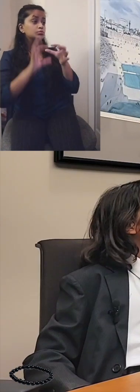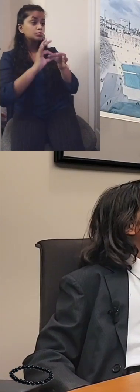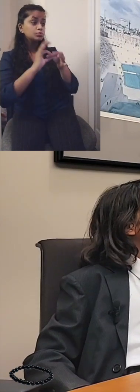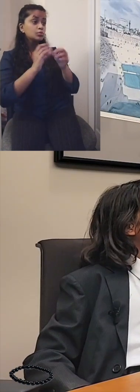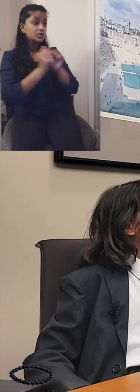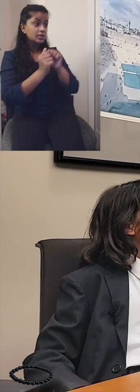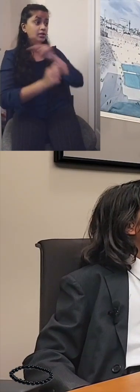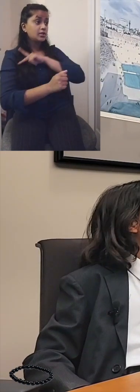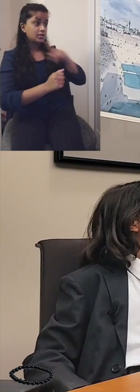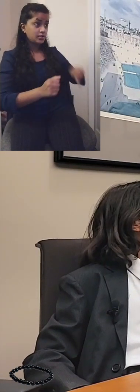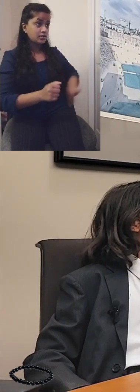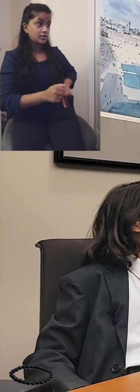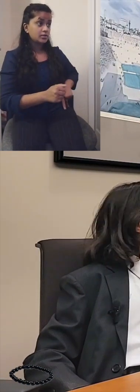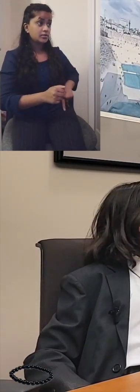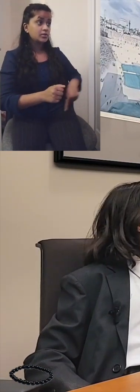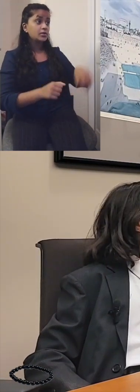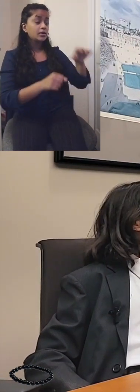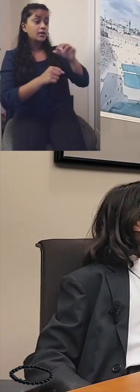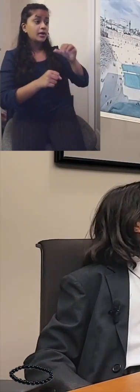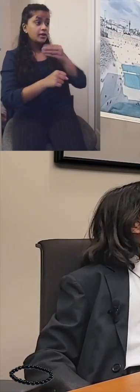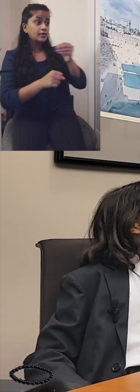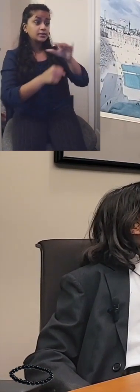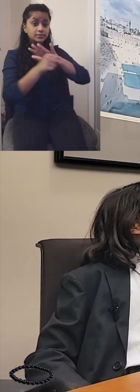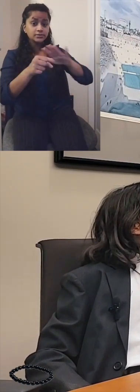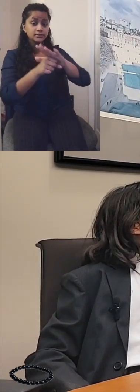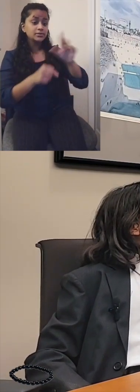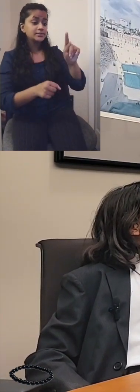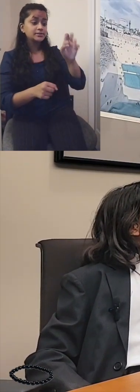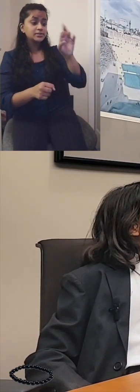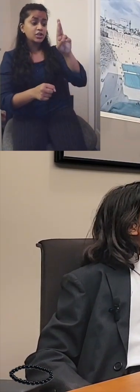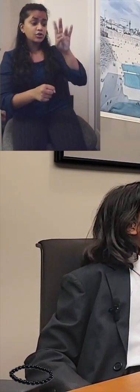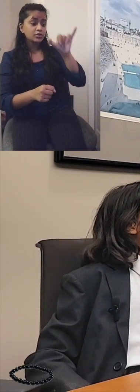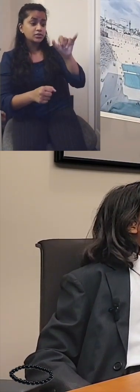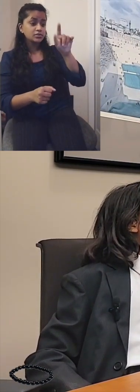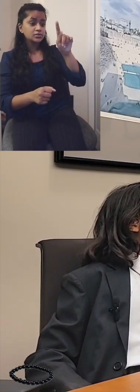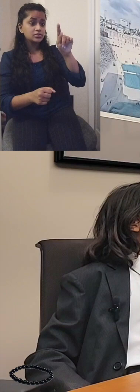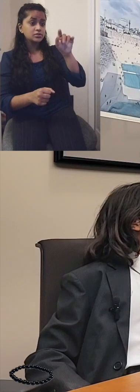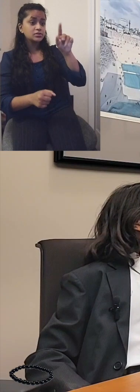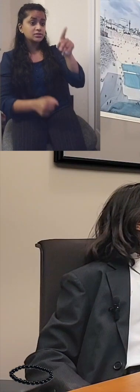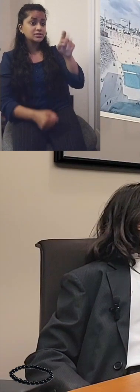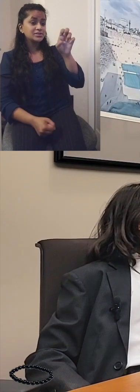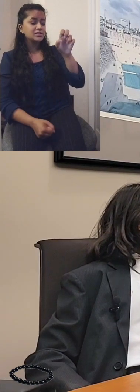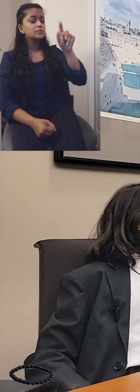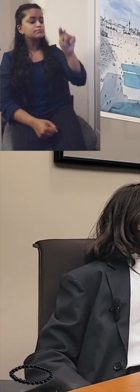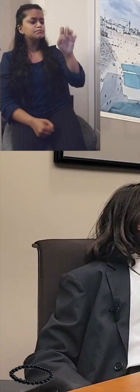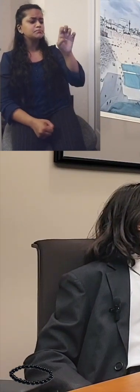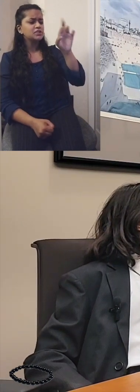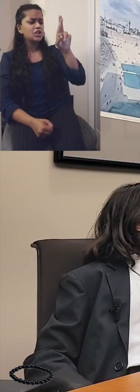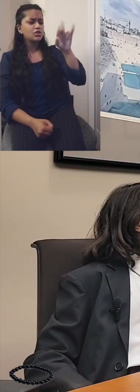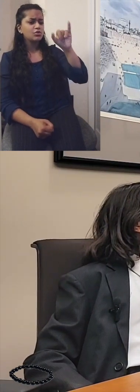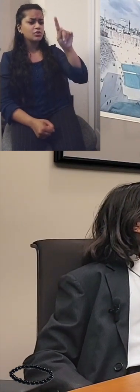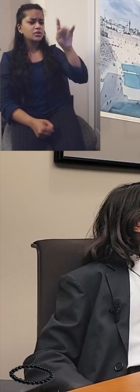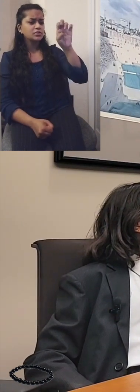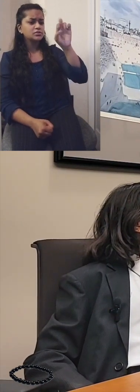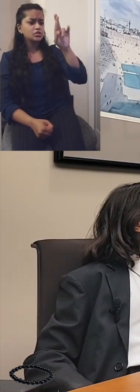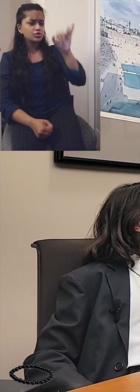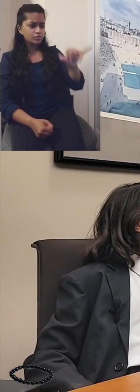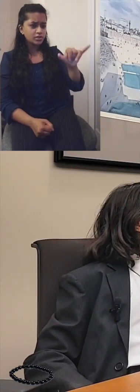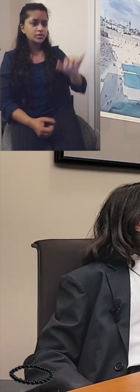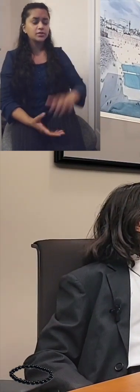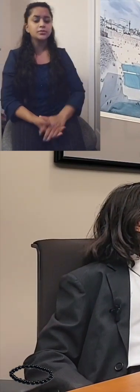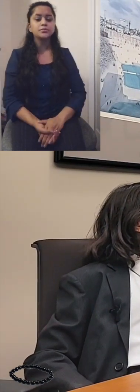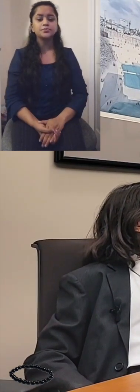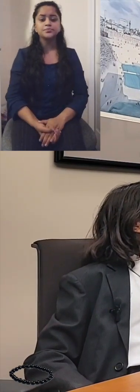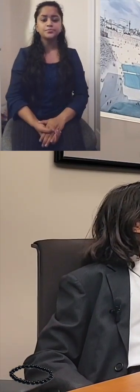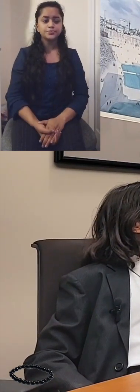and we're territory of England. So, what type of government do we have? So I would say it's a